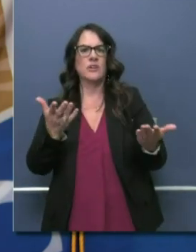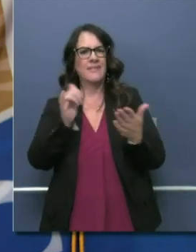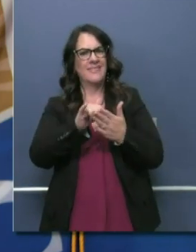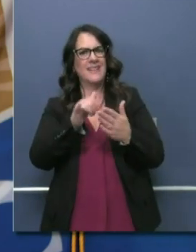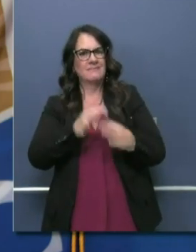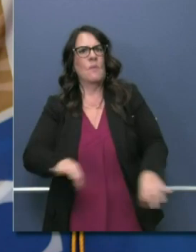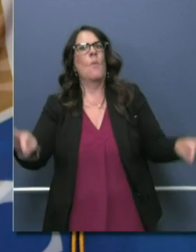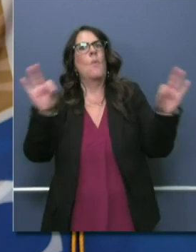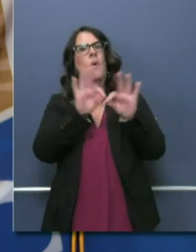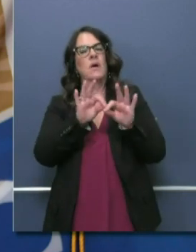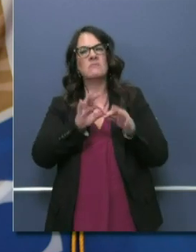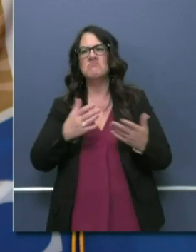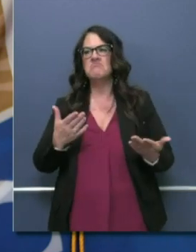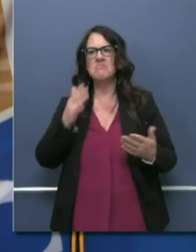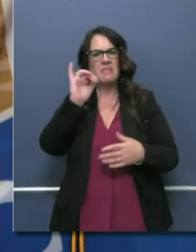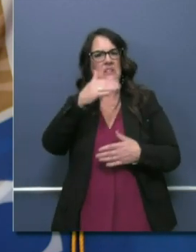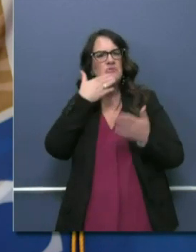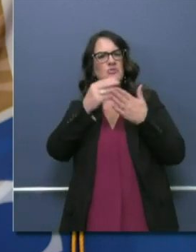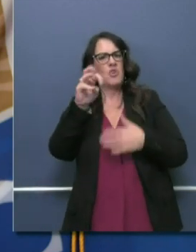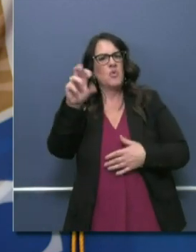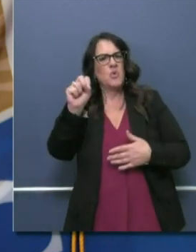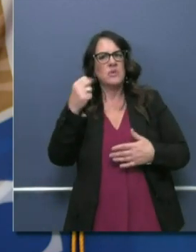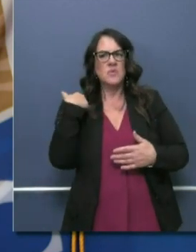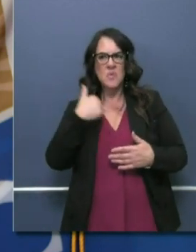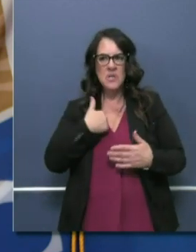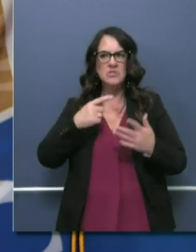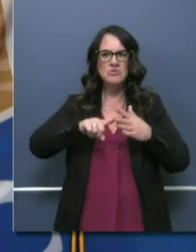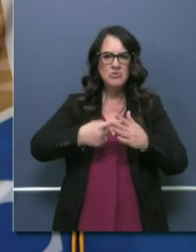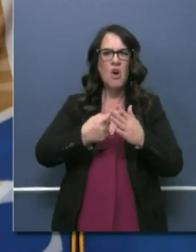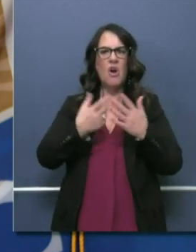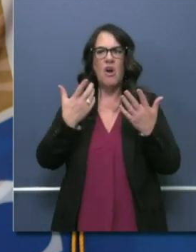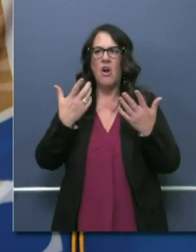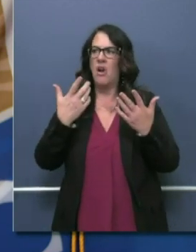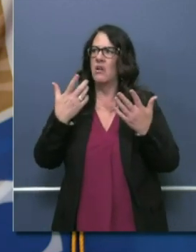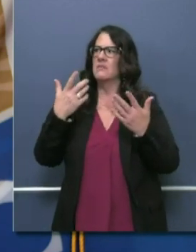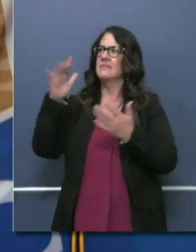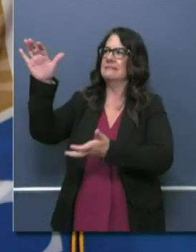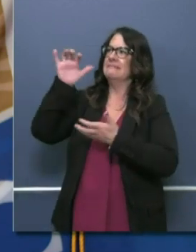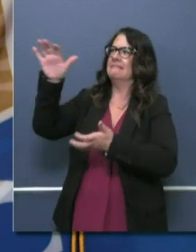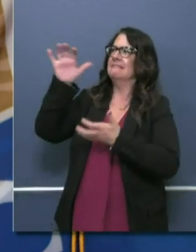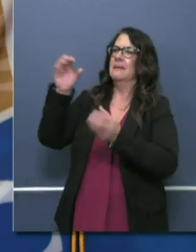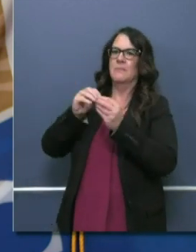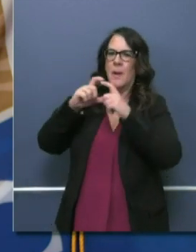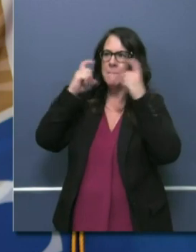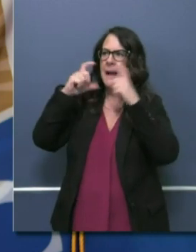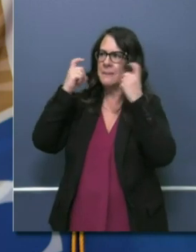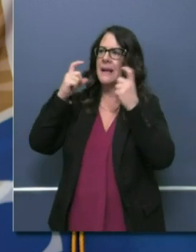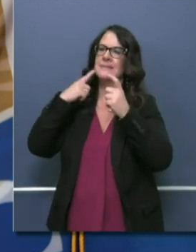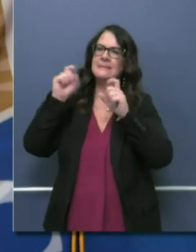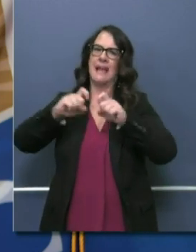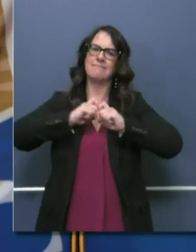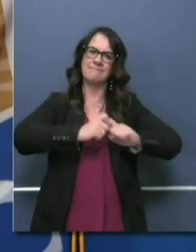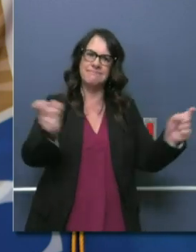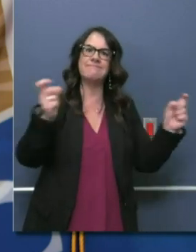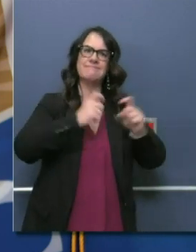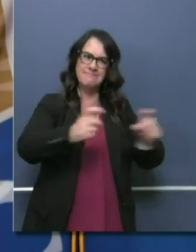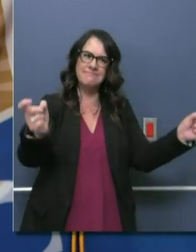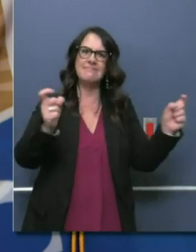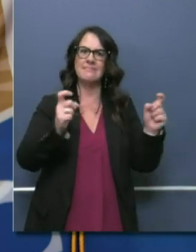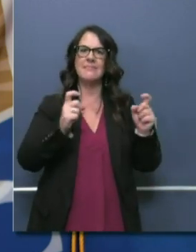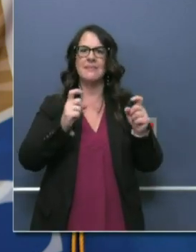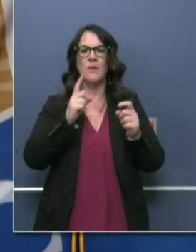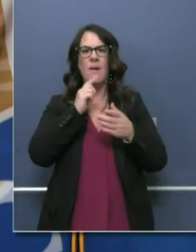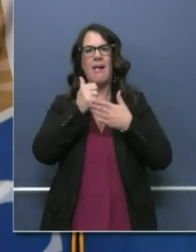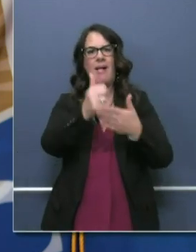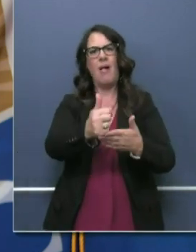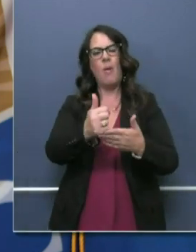is we're broadening the availability of these masks to more and more people, more and more sectors of our economy that will further that cause